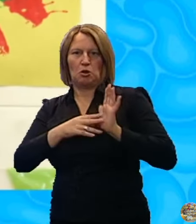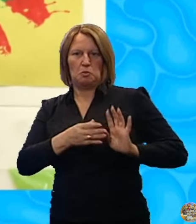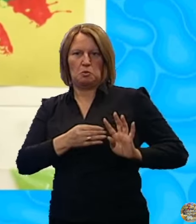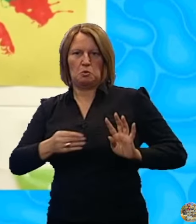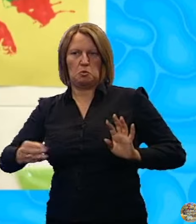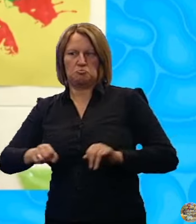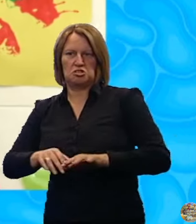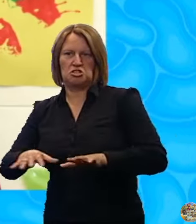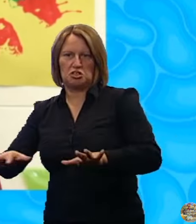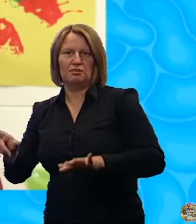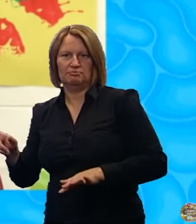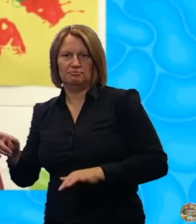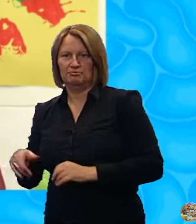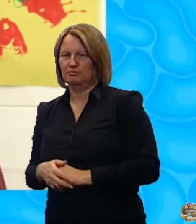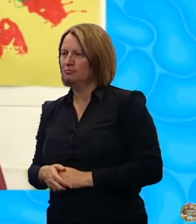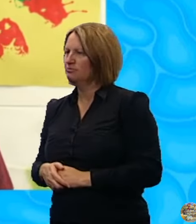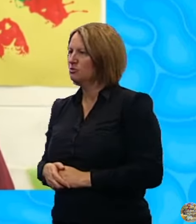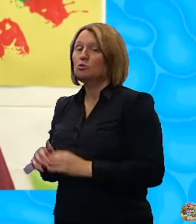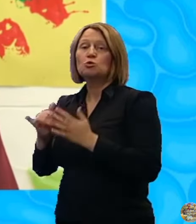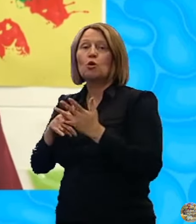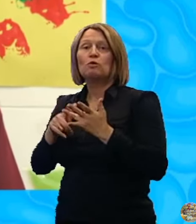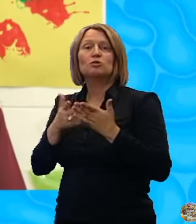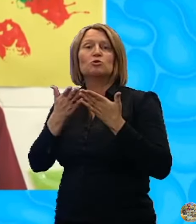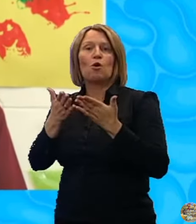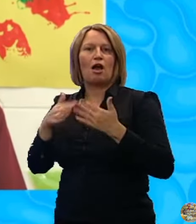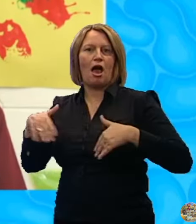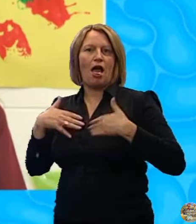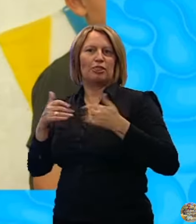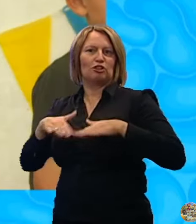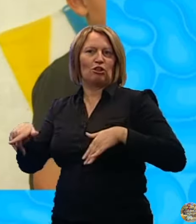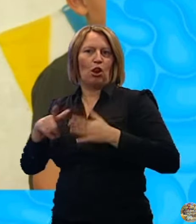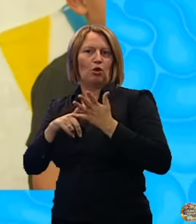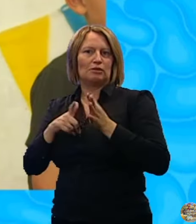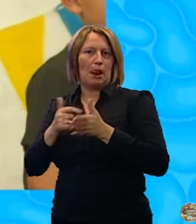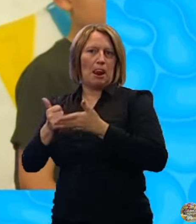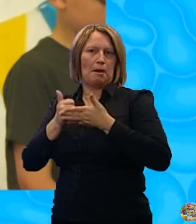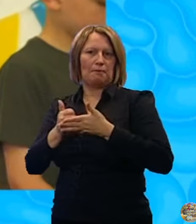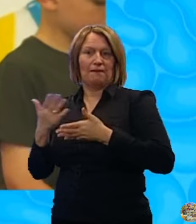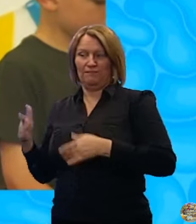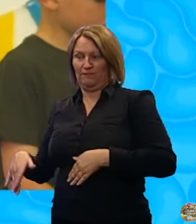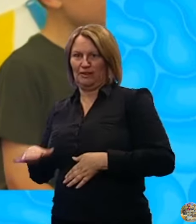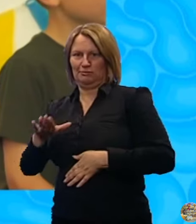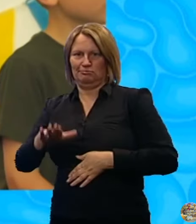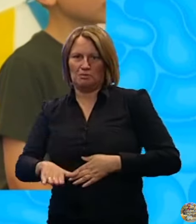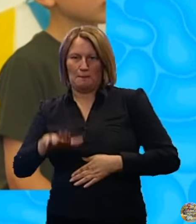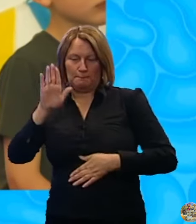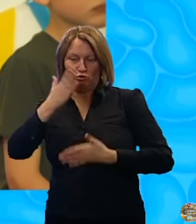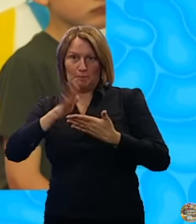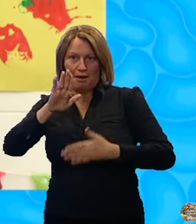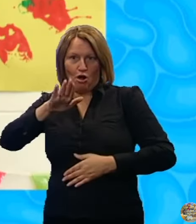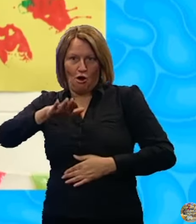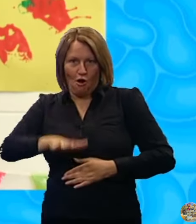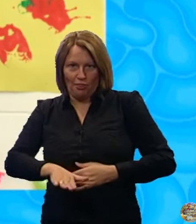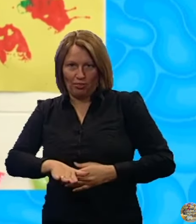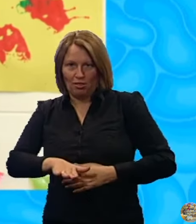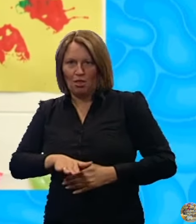for the veruca virus to grow and spread. So, what we're going to do is have our healthy helper Lucia put her feet into the green